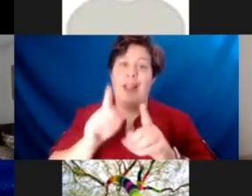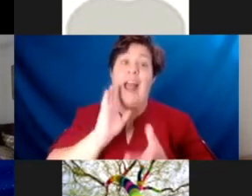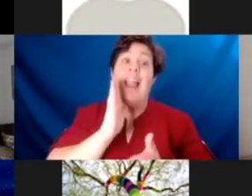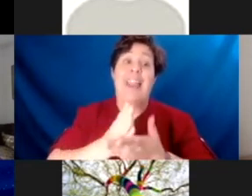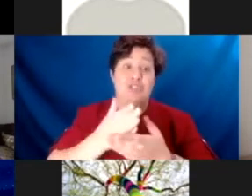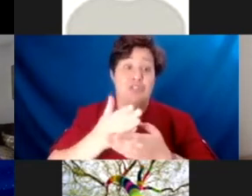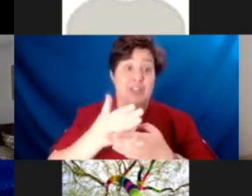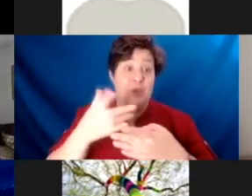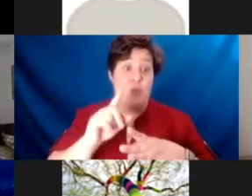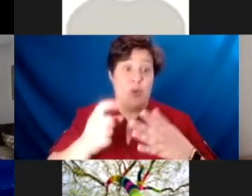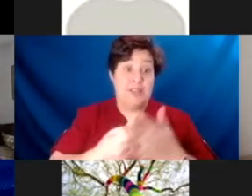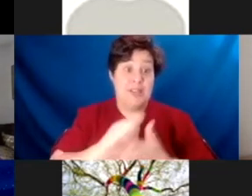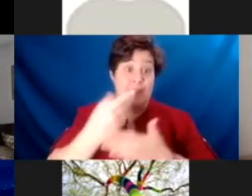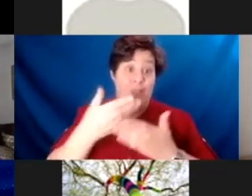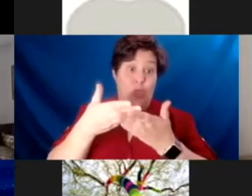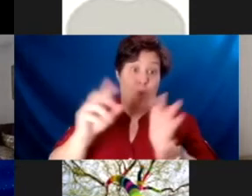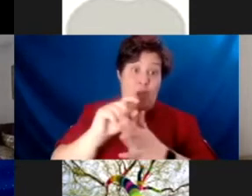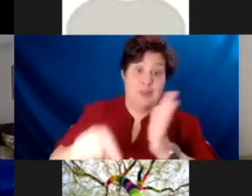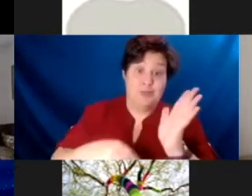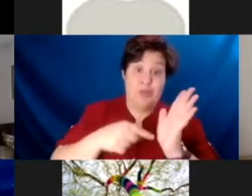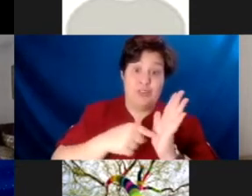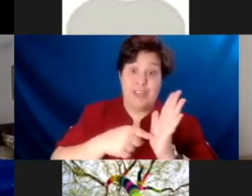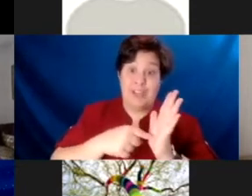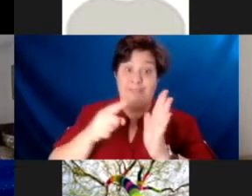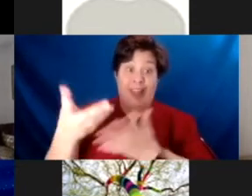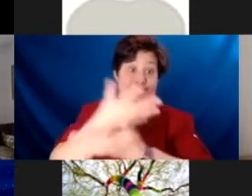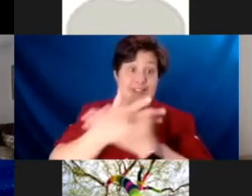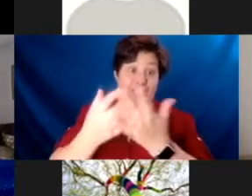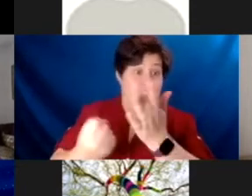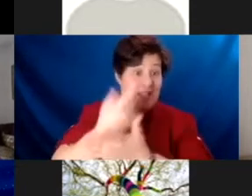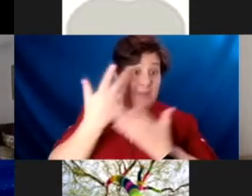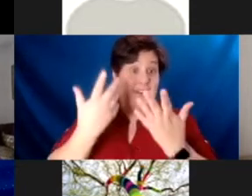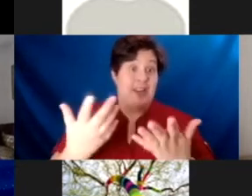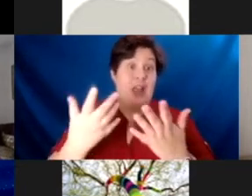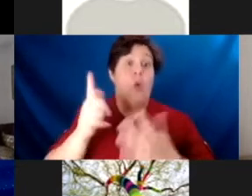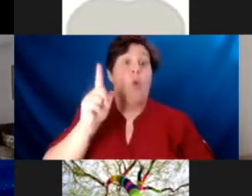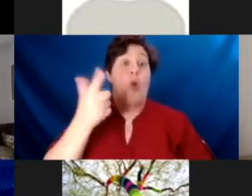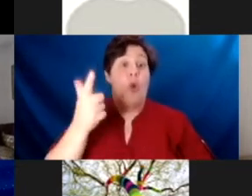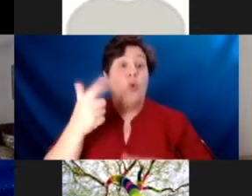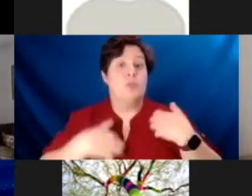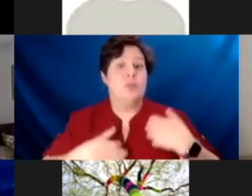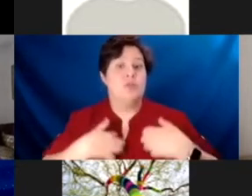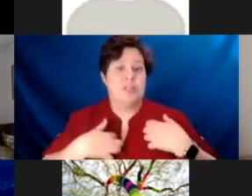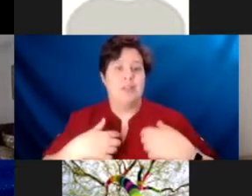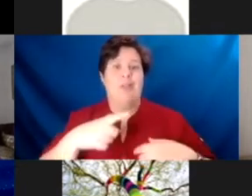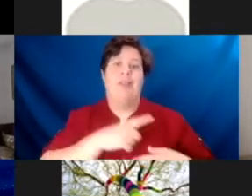exercise that for all the wider projects that discussion is happening. Lewisham's interesting. There's not, and this is why it's kind of, it